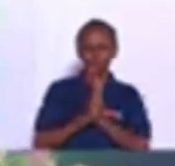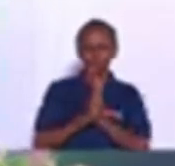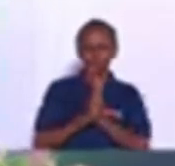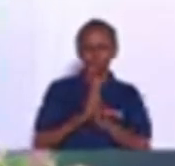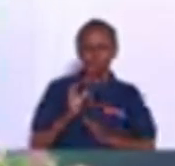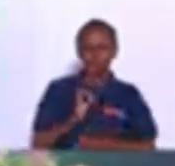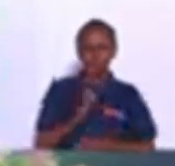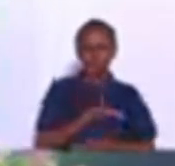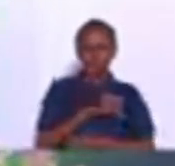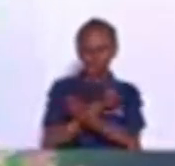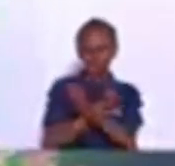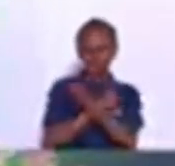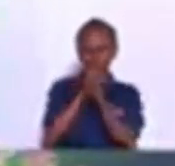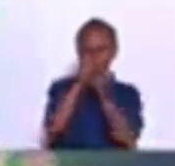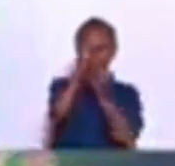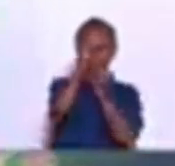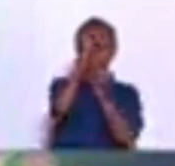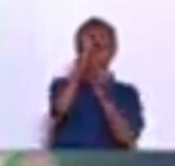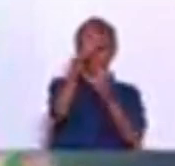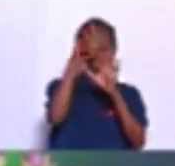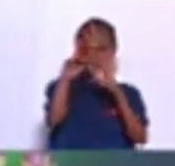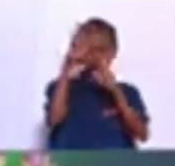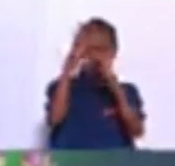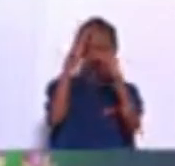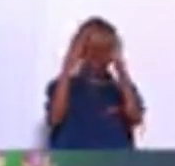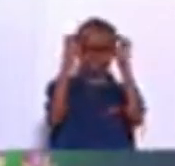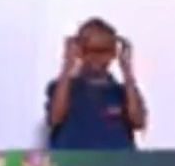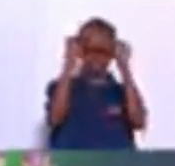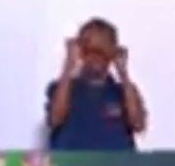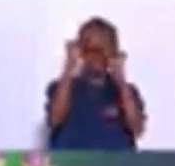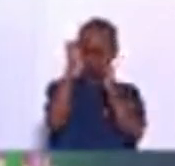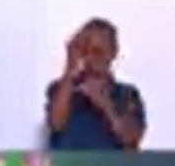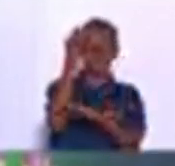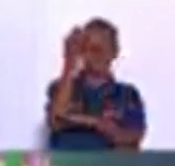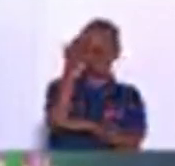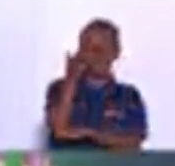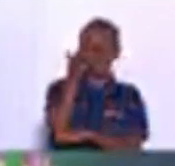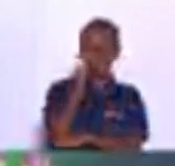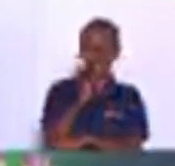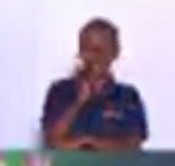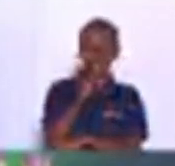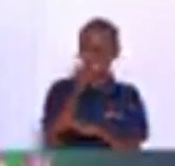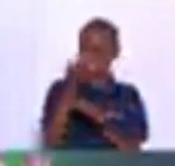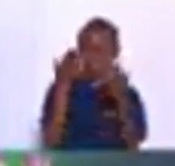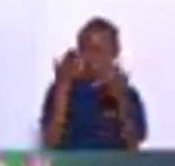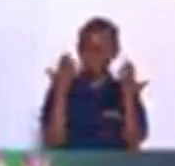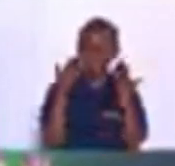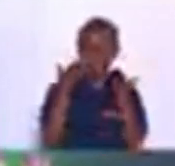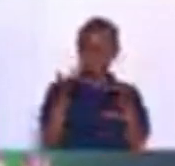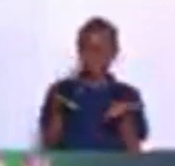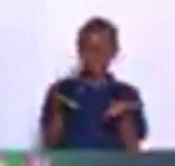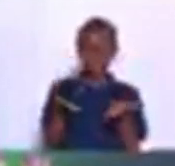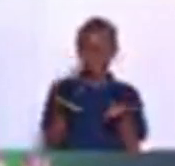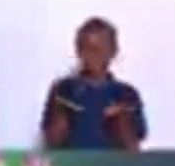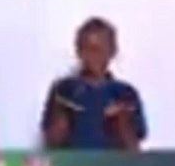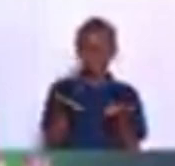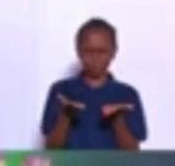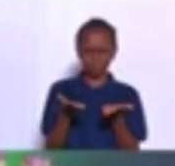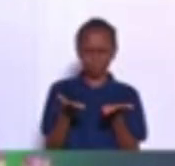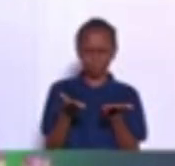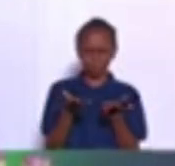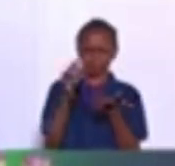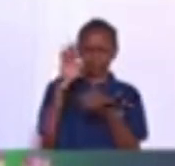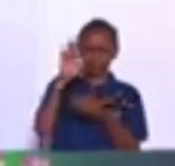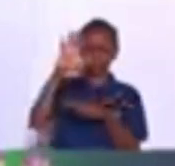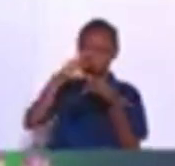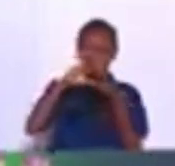Our loving Father in heaven, you who was, is, and forever shall be, you who